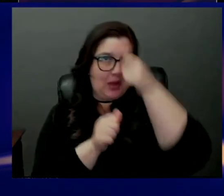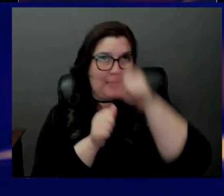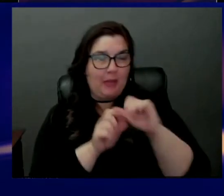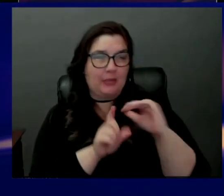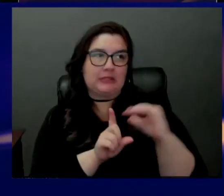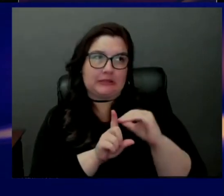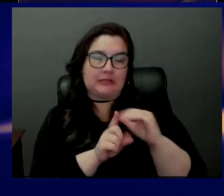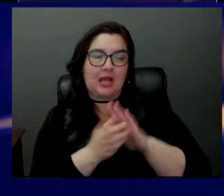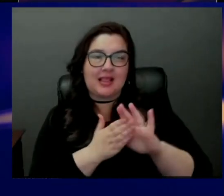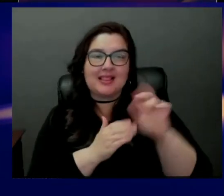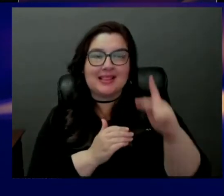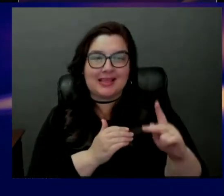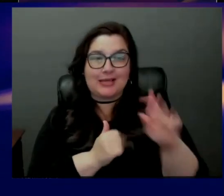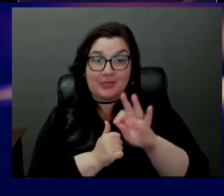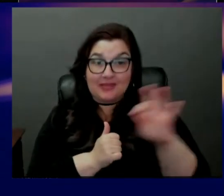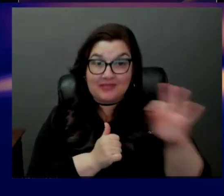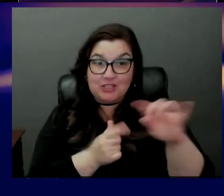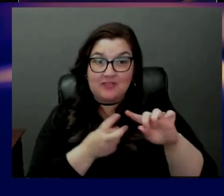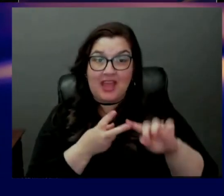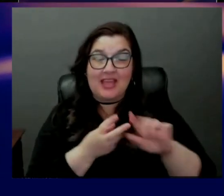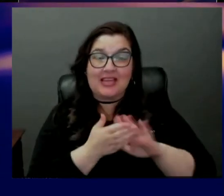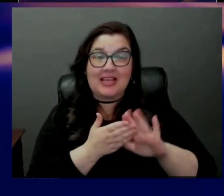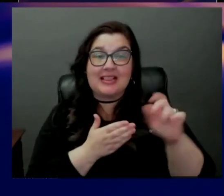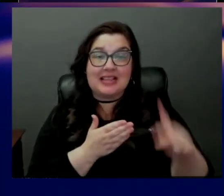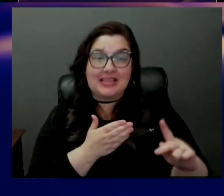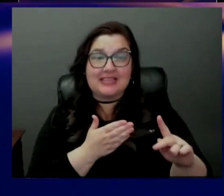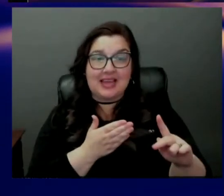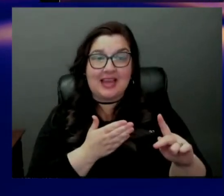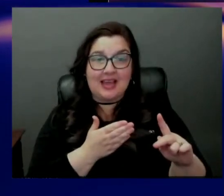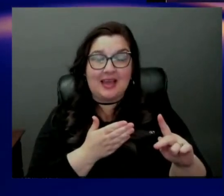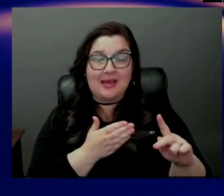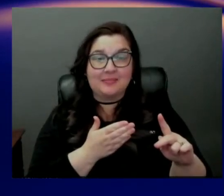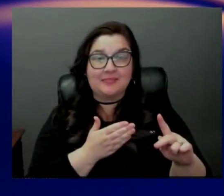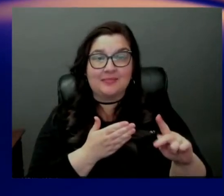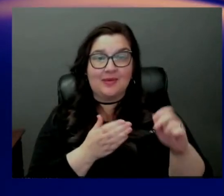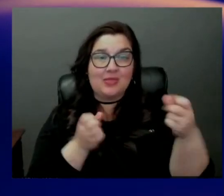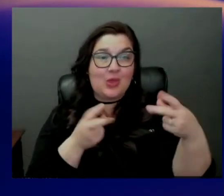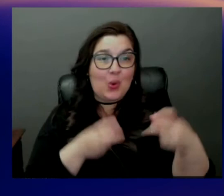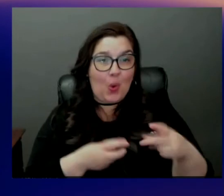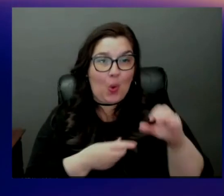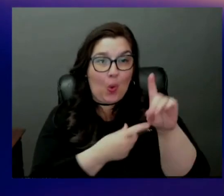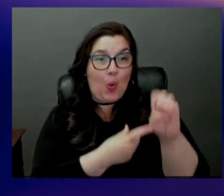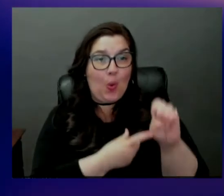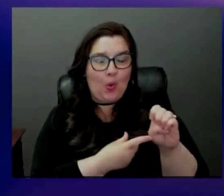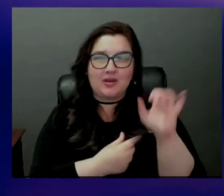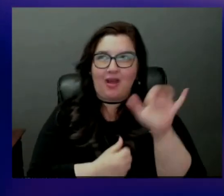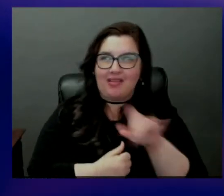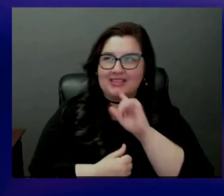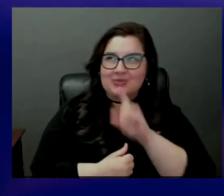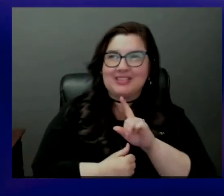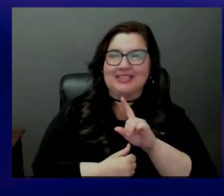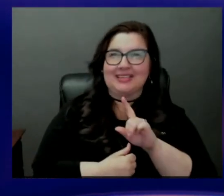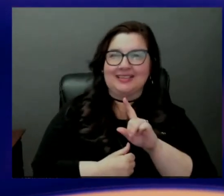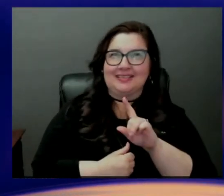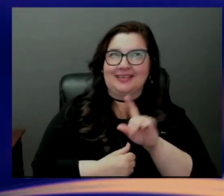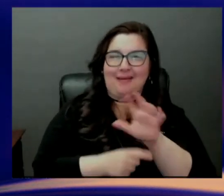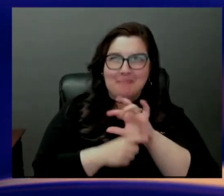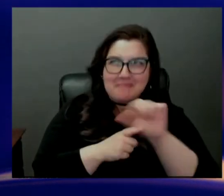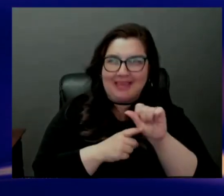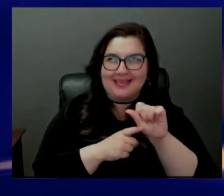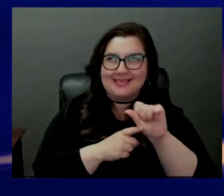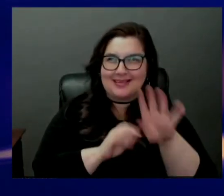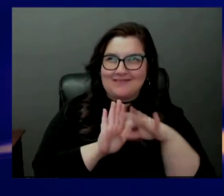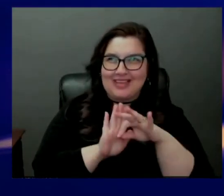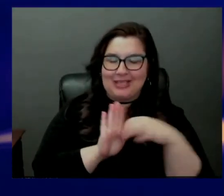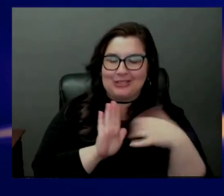code. That's great for maintenance on code. Like that's really actually an amazing feature. Now, one of the things that I